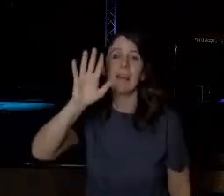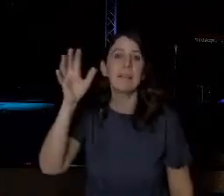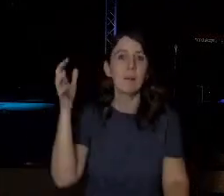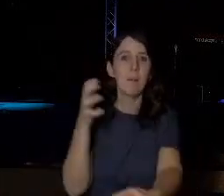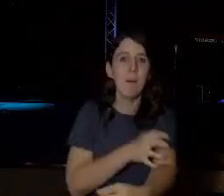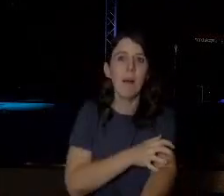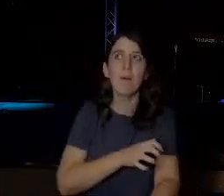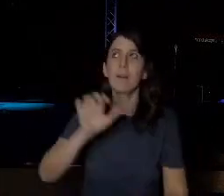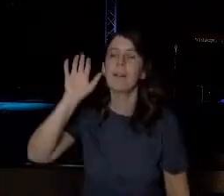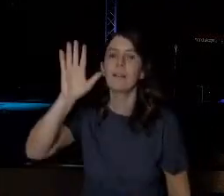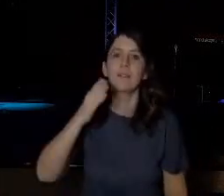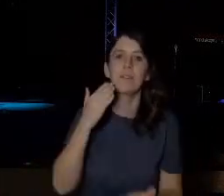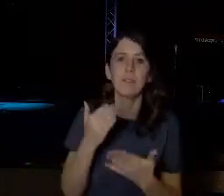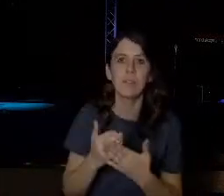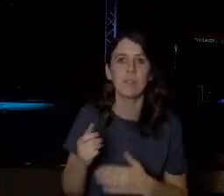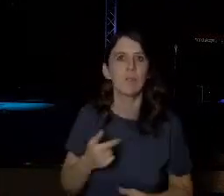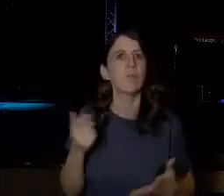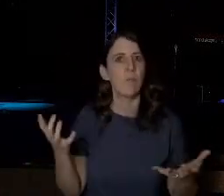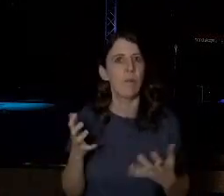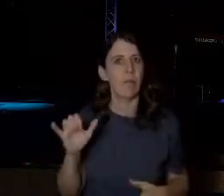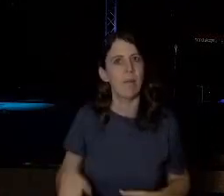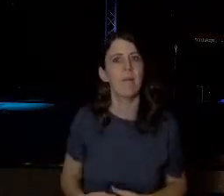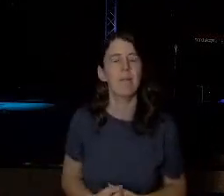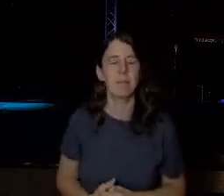That's what we want.